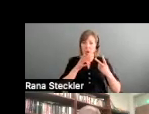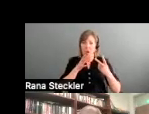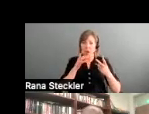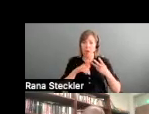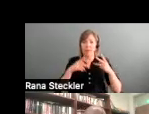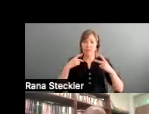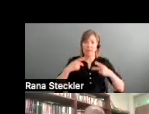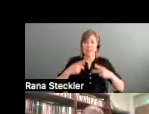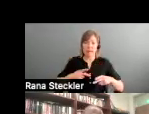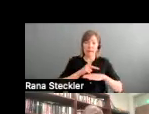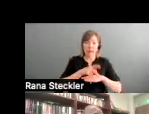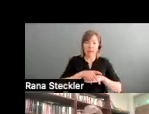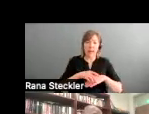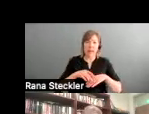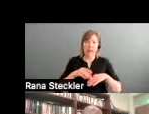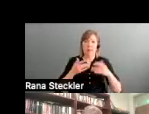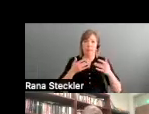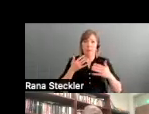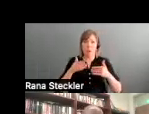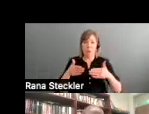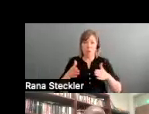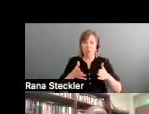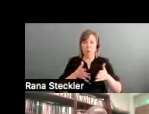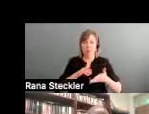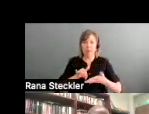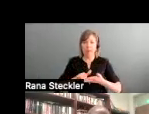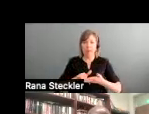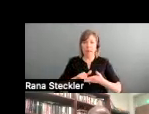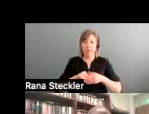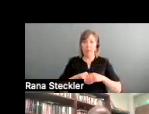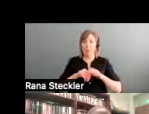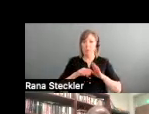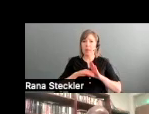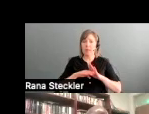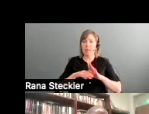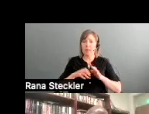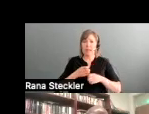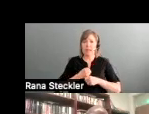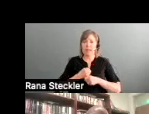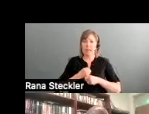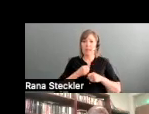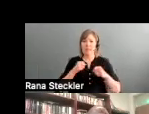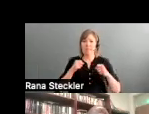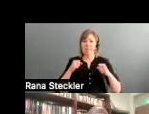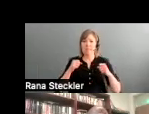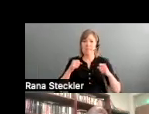physical plants such as boiler rooms and whatnot. So basically,